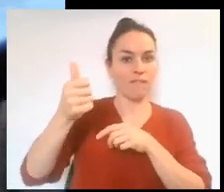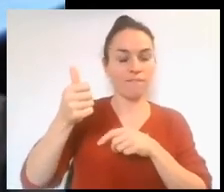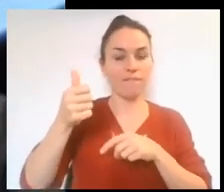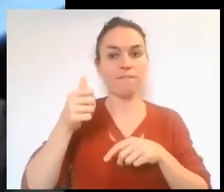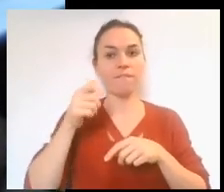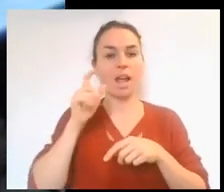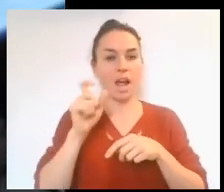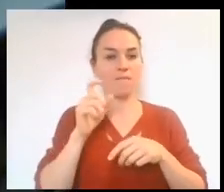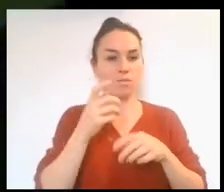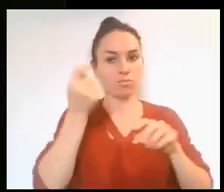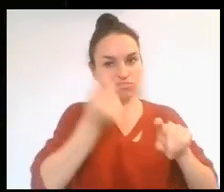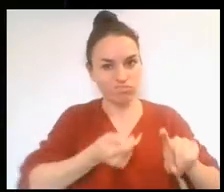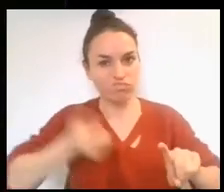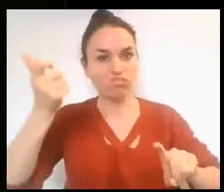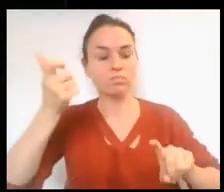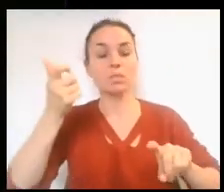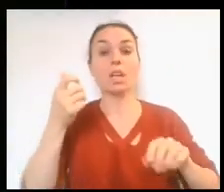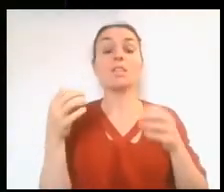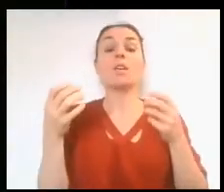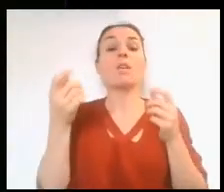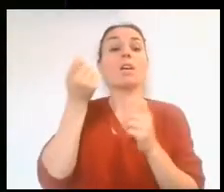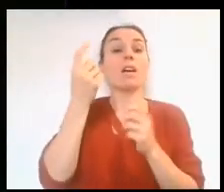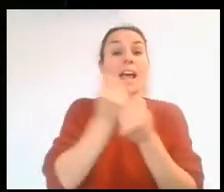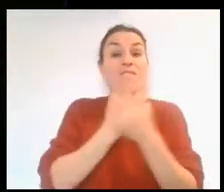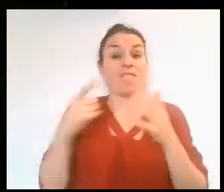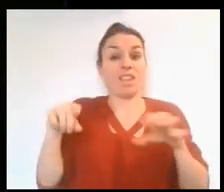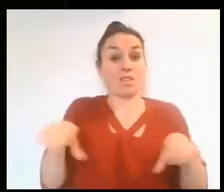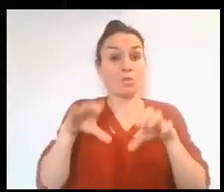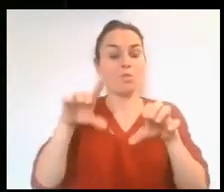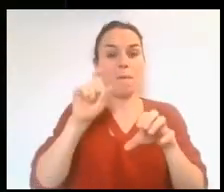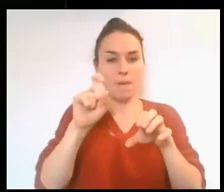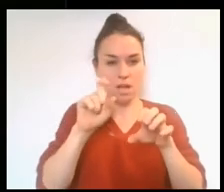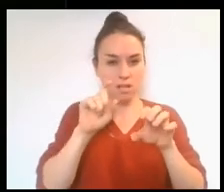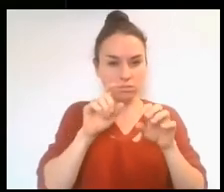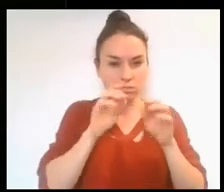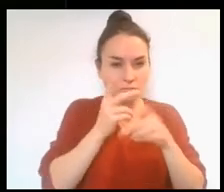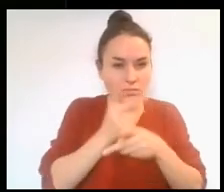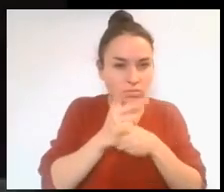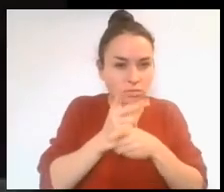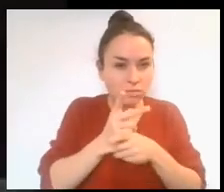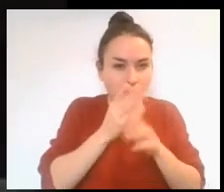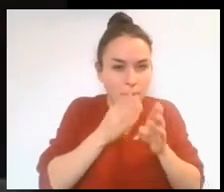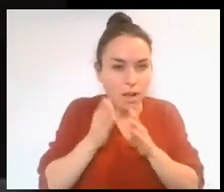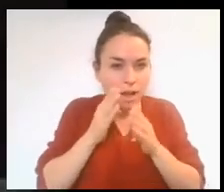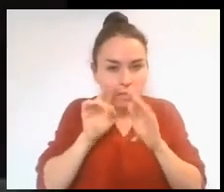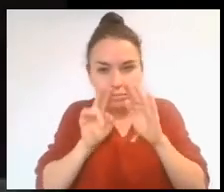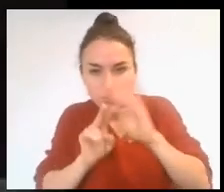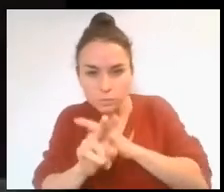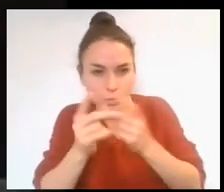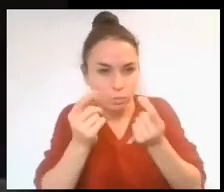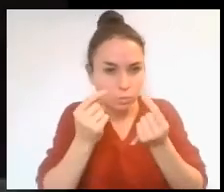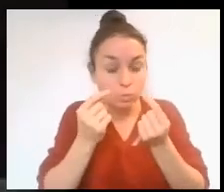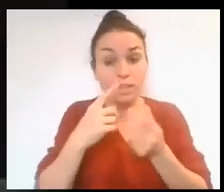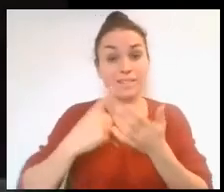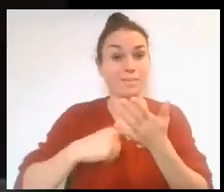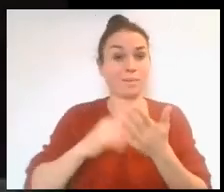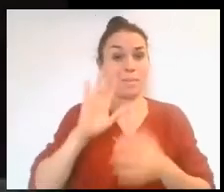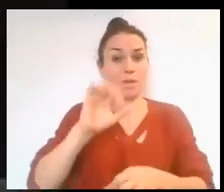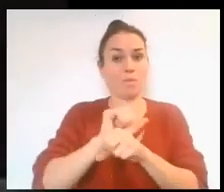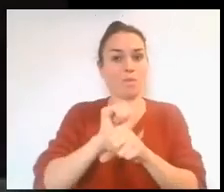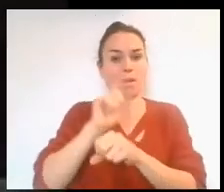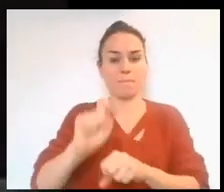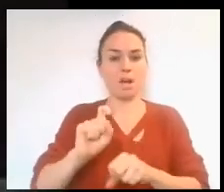carefully choreographed, because some of them have to be performed when light is good and the sunlight part of the